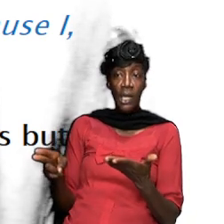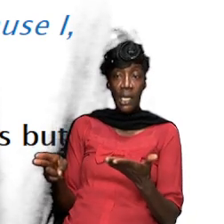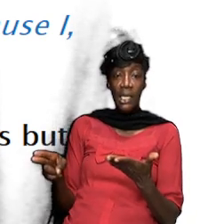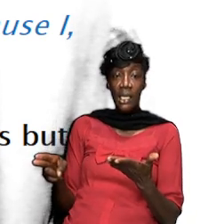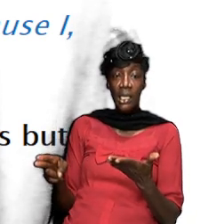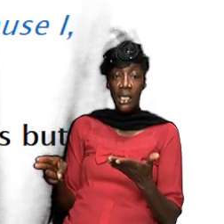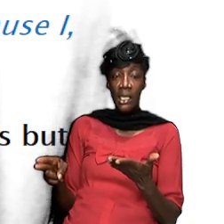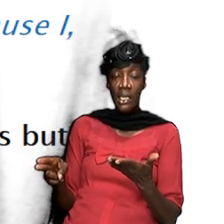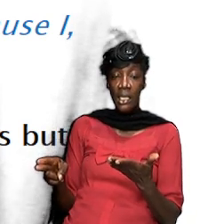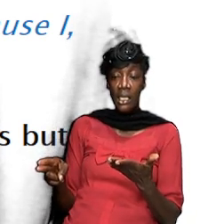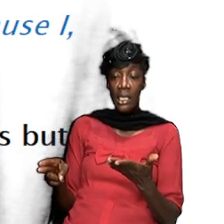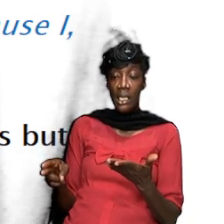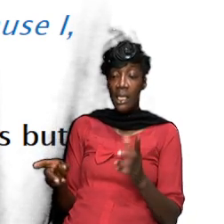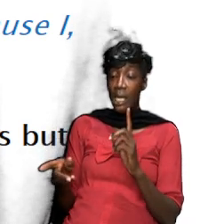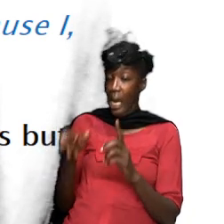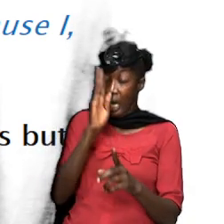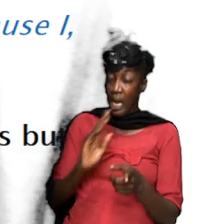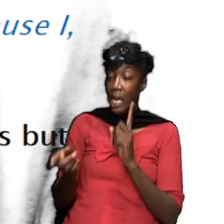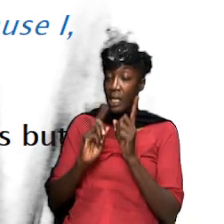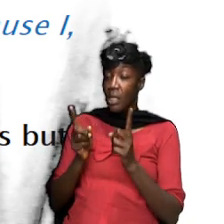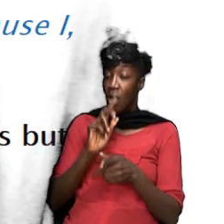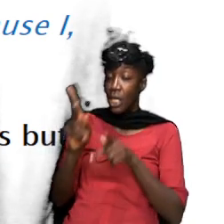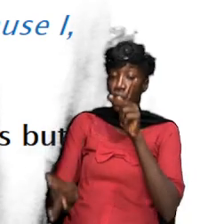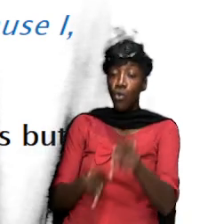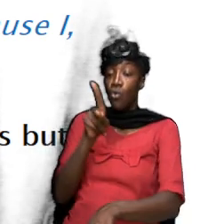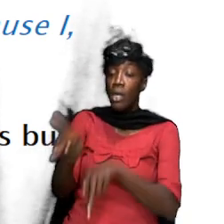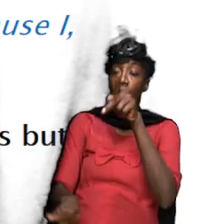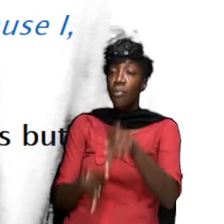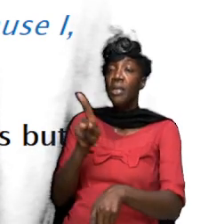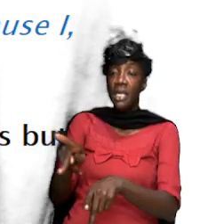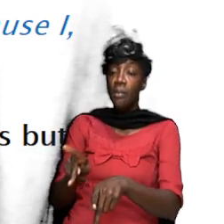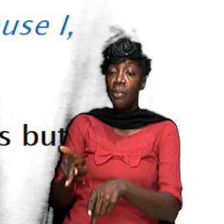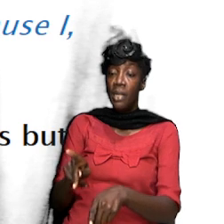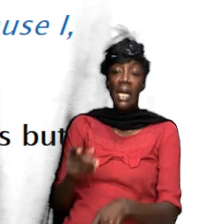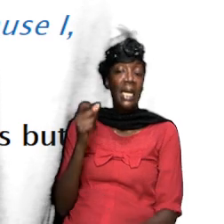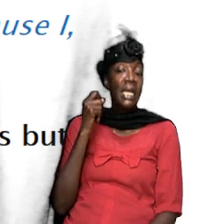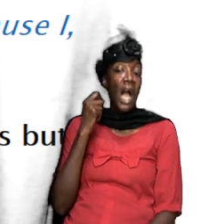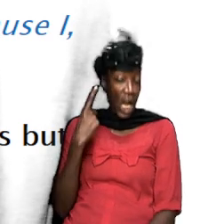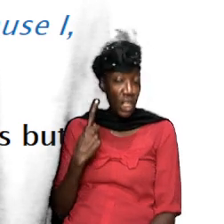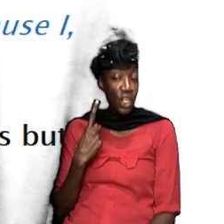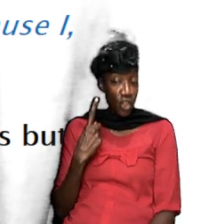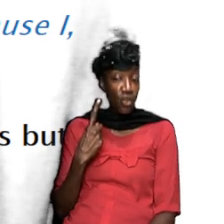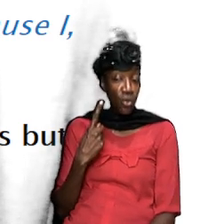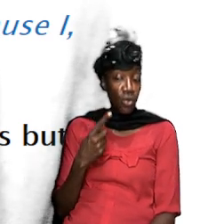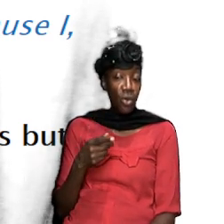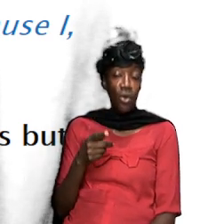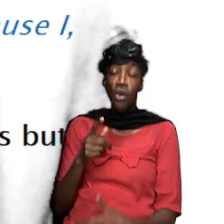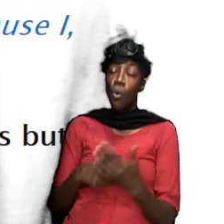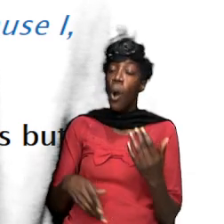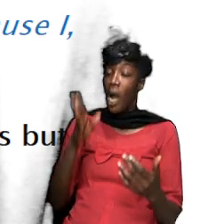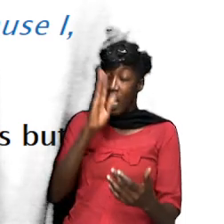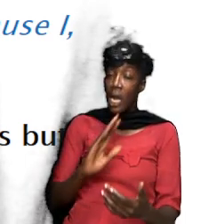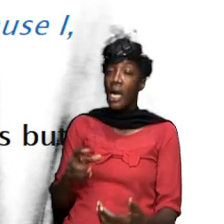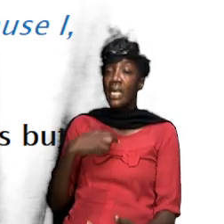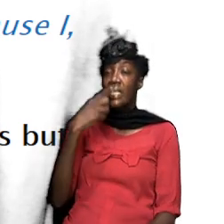This was God talking to his people, you know, and they understood what he was saying.